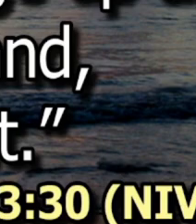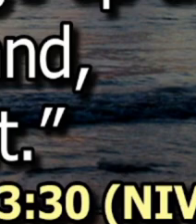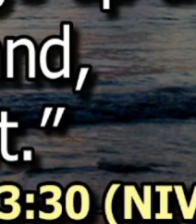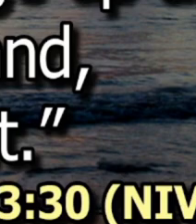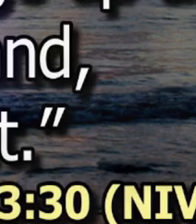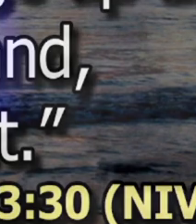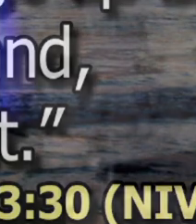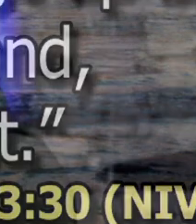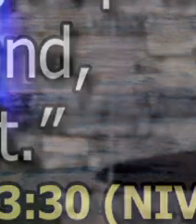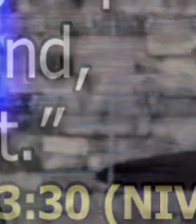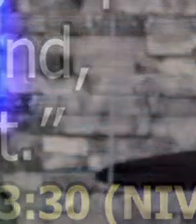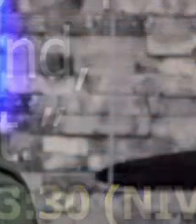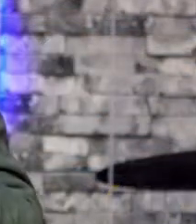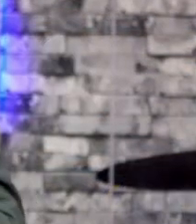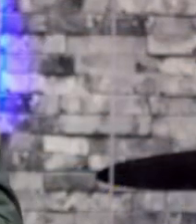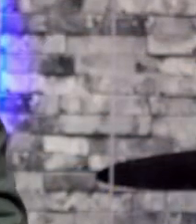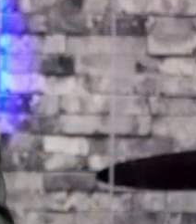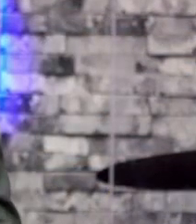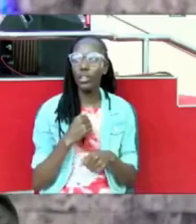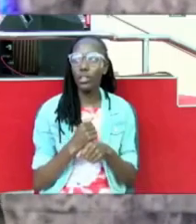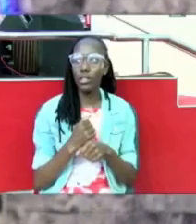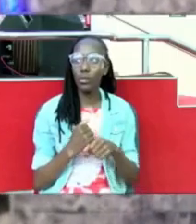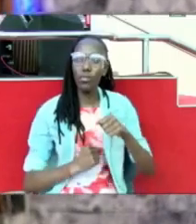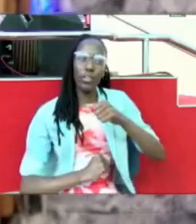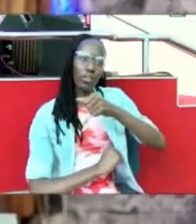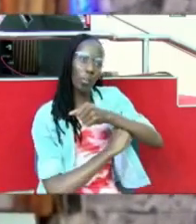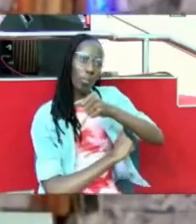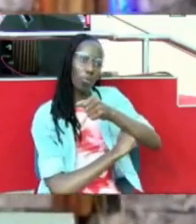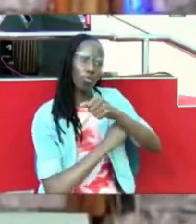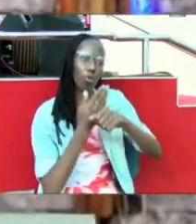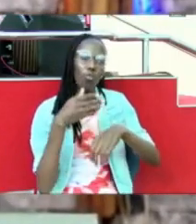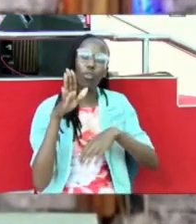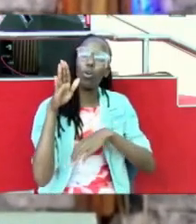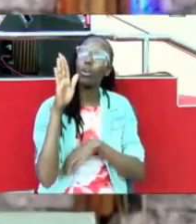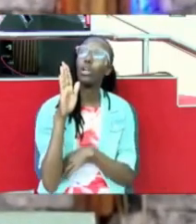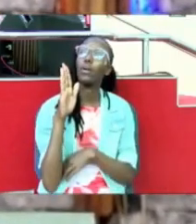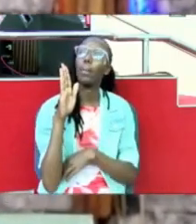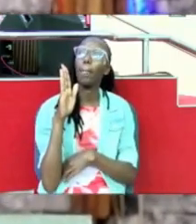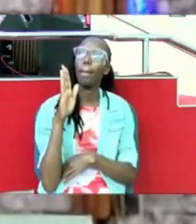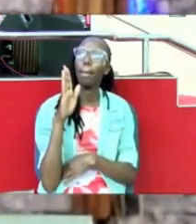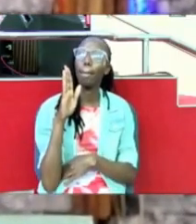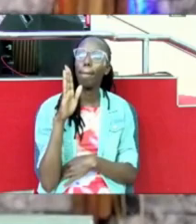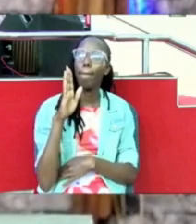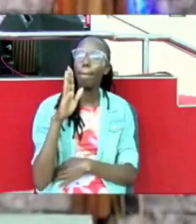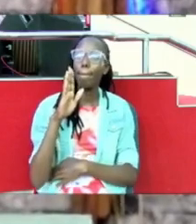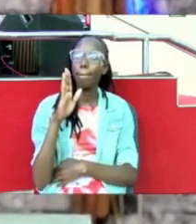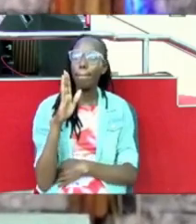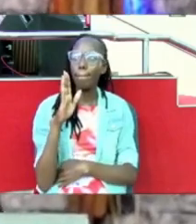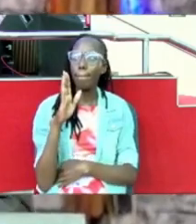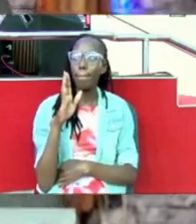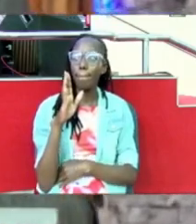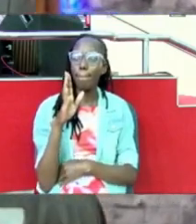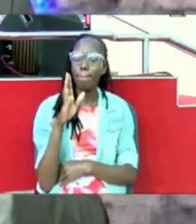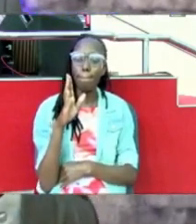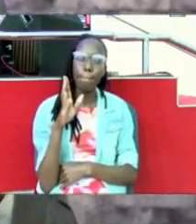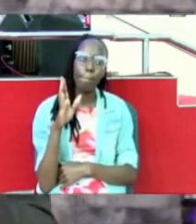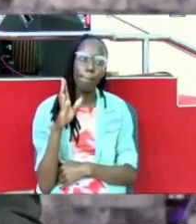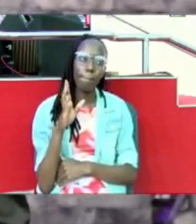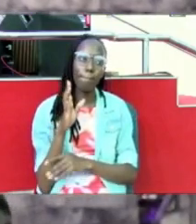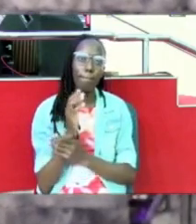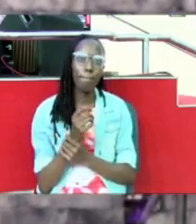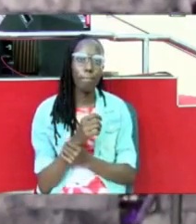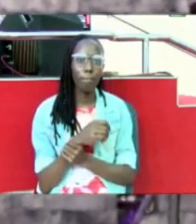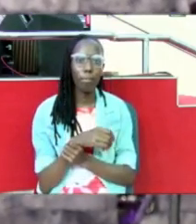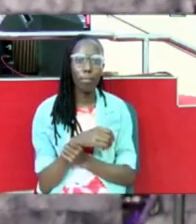on themselves, they knew that they were doing with the backing of God. Kwa sababu walijua kwamba hawakuwa wanafanya yale peke yao, lakini walikuwa wameungwa mkono na